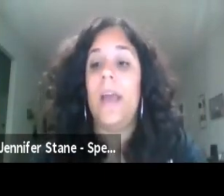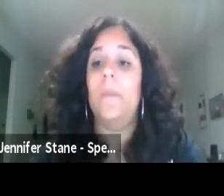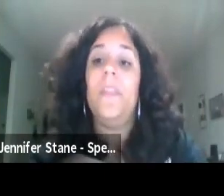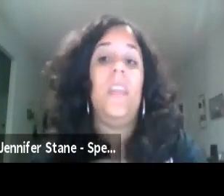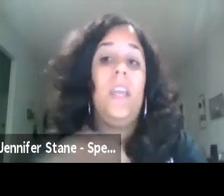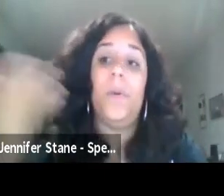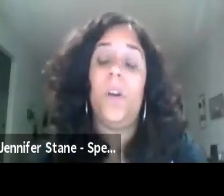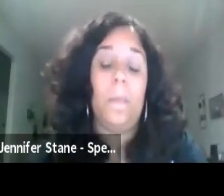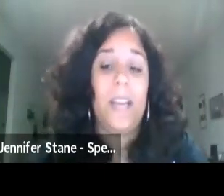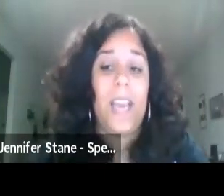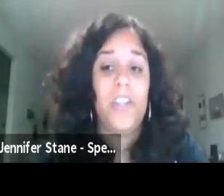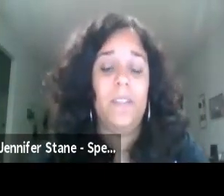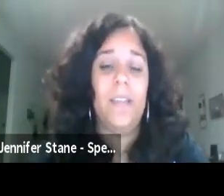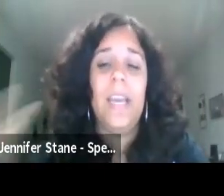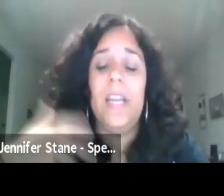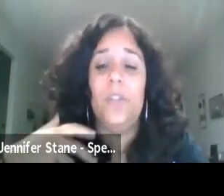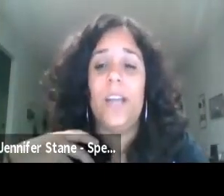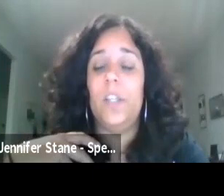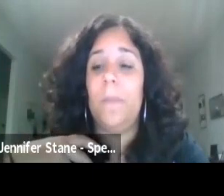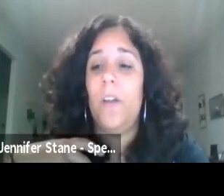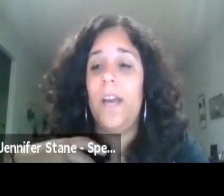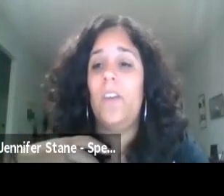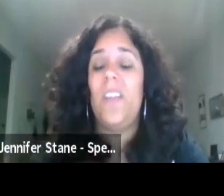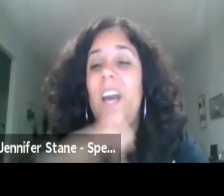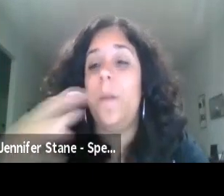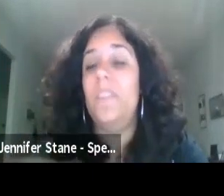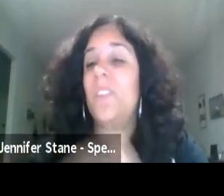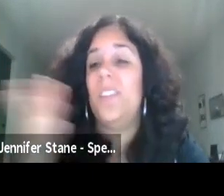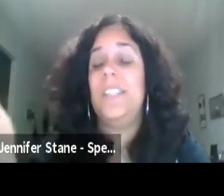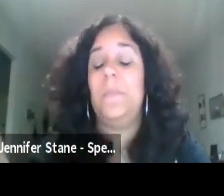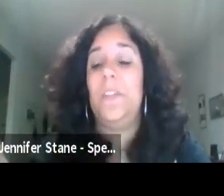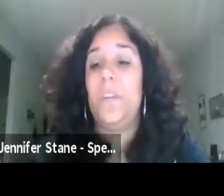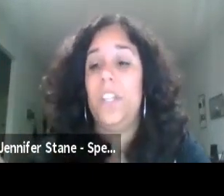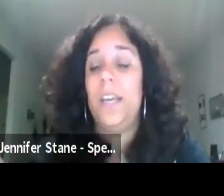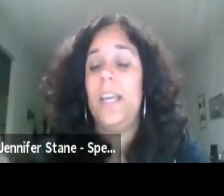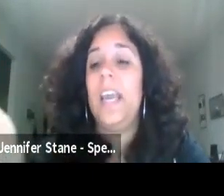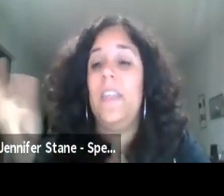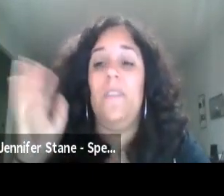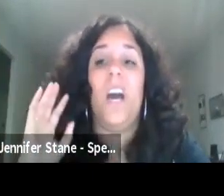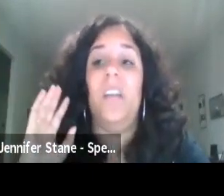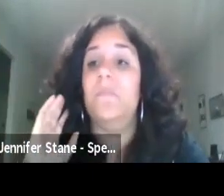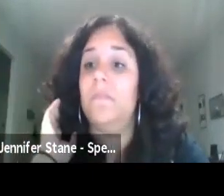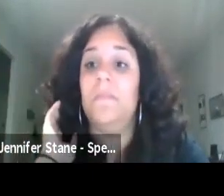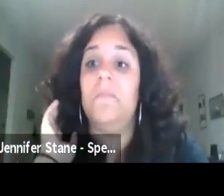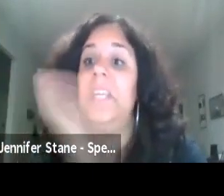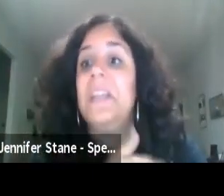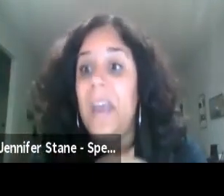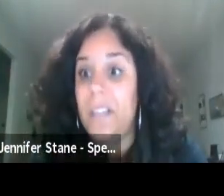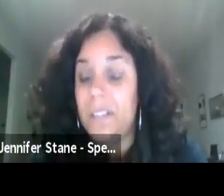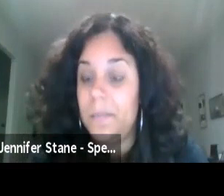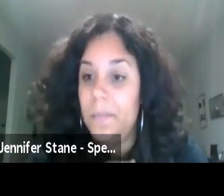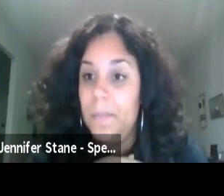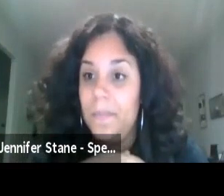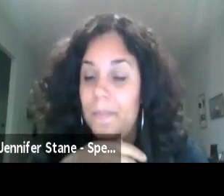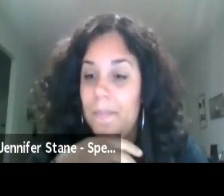like that, but then they get put on a medication and it dries their mouth out and they come in for their 6-month recheck and they've got 10